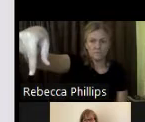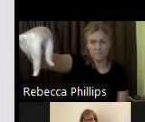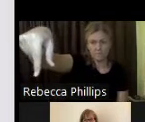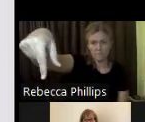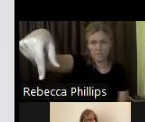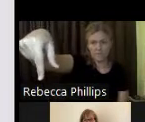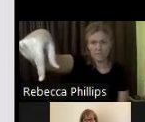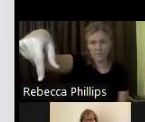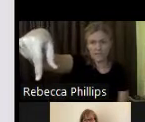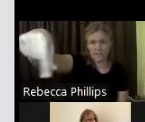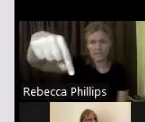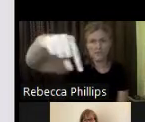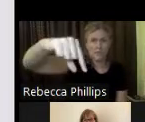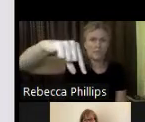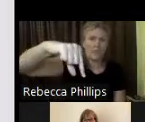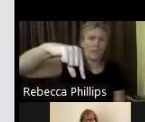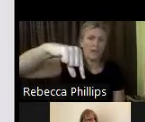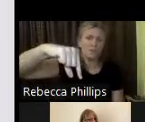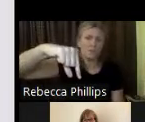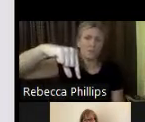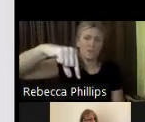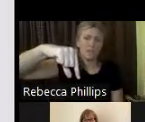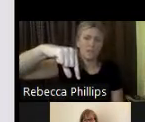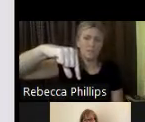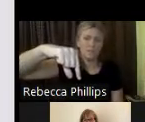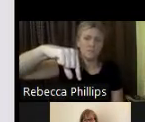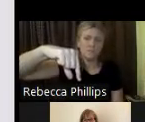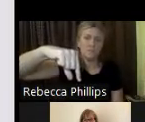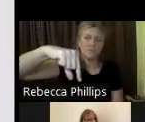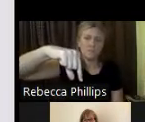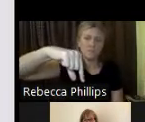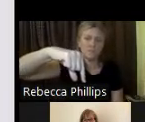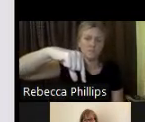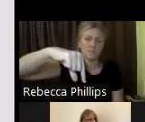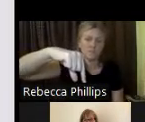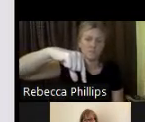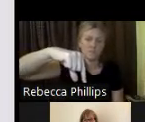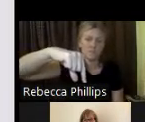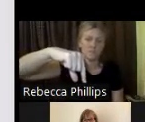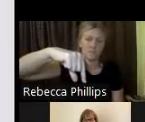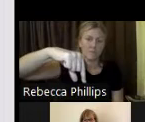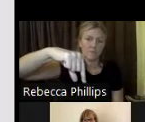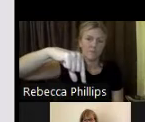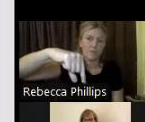Q. Going down. Q.